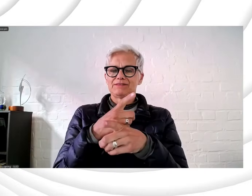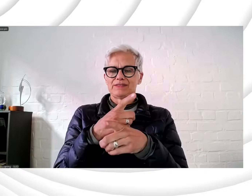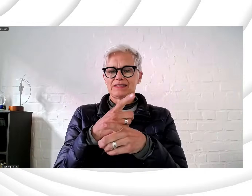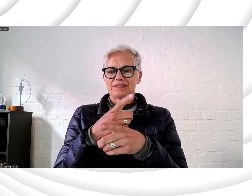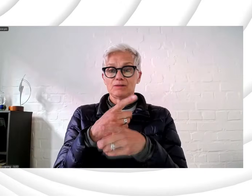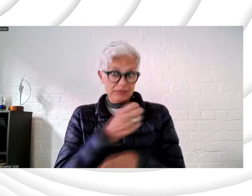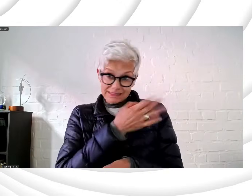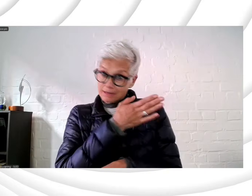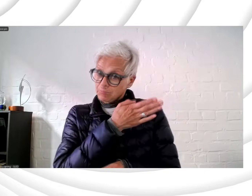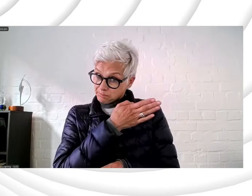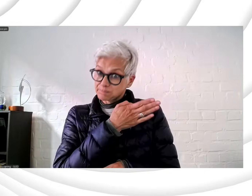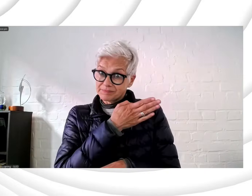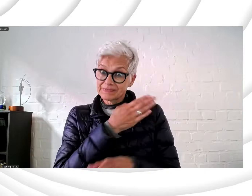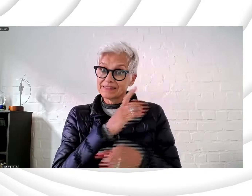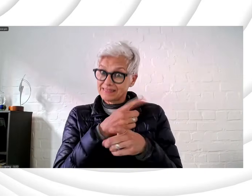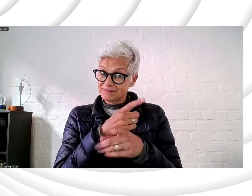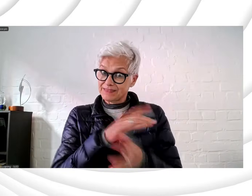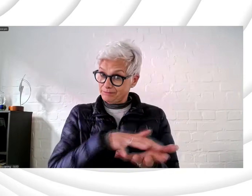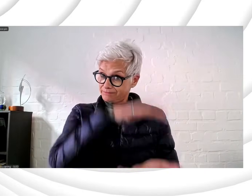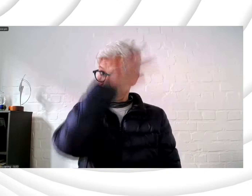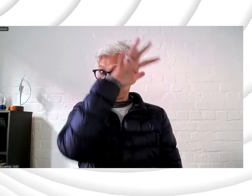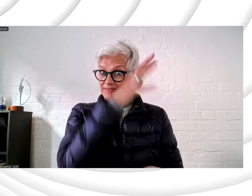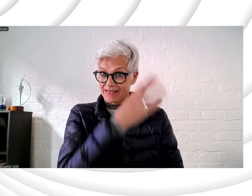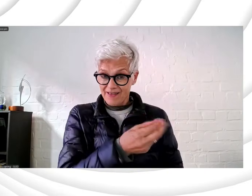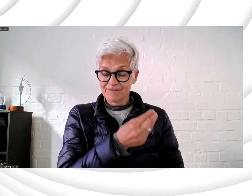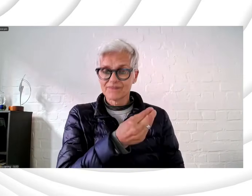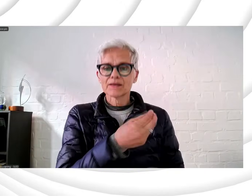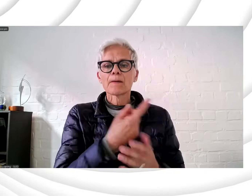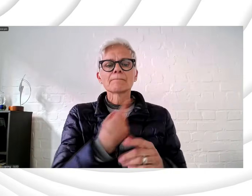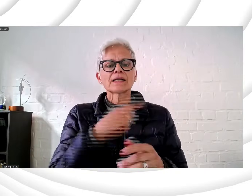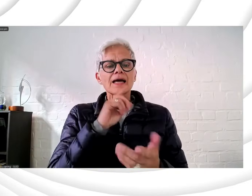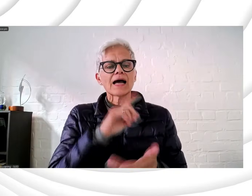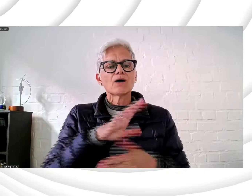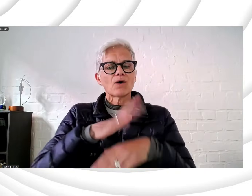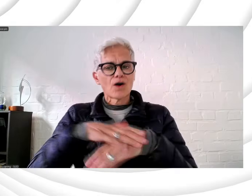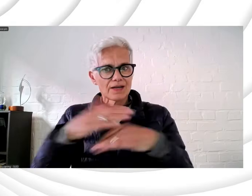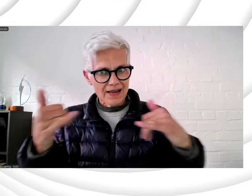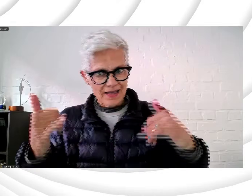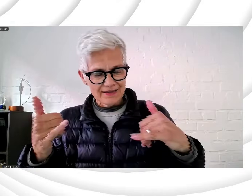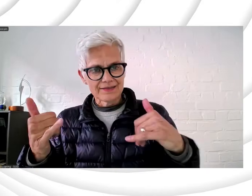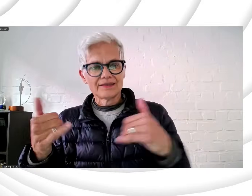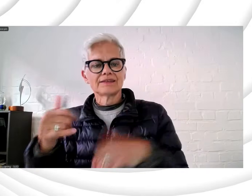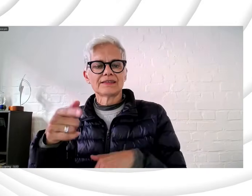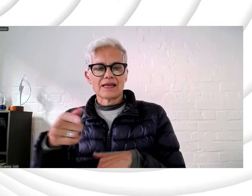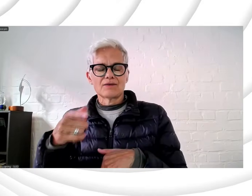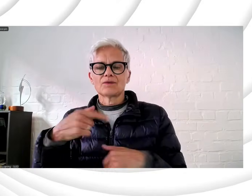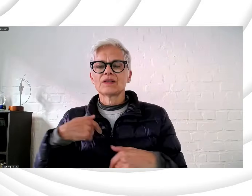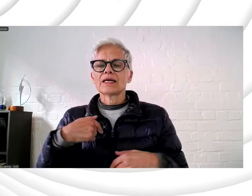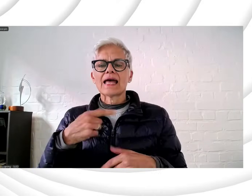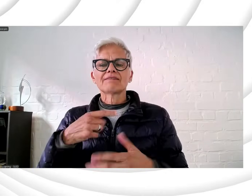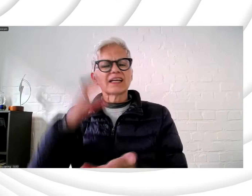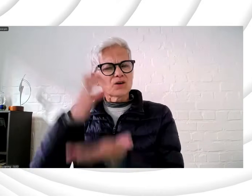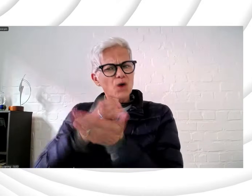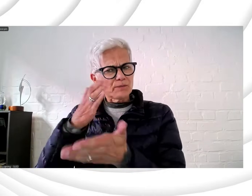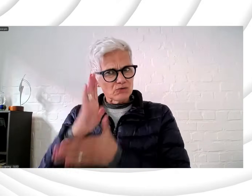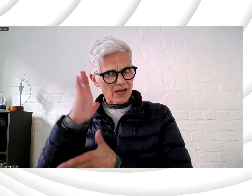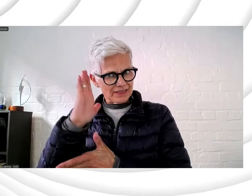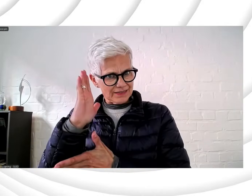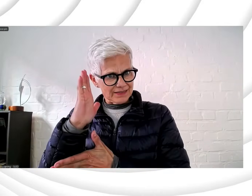And with HandLab's advice at the time, even though we still have all those DVDs in the cupboard, we had to